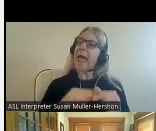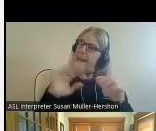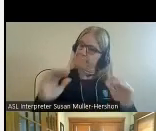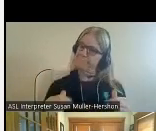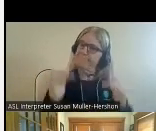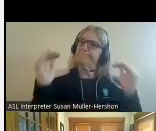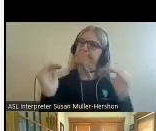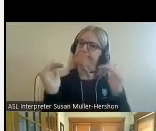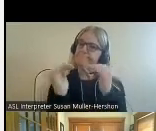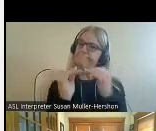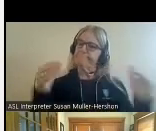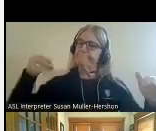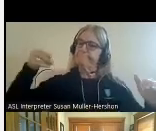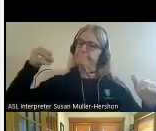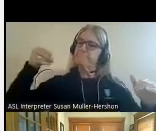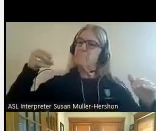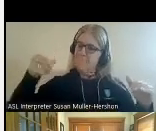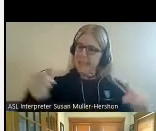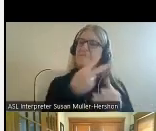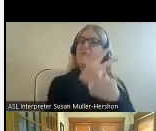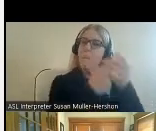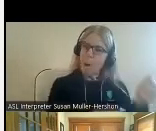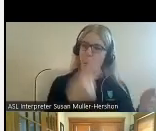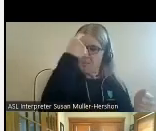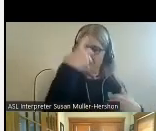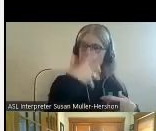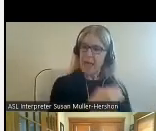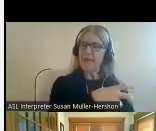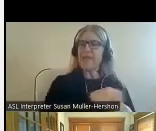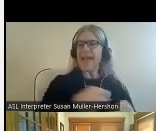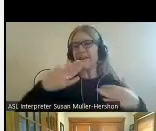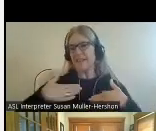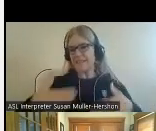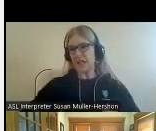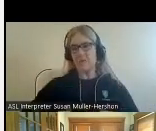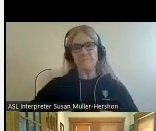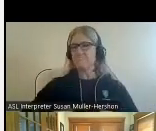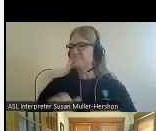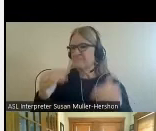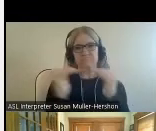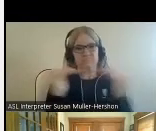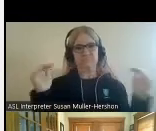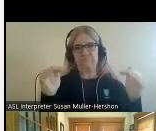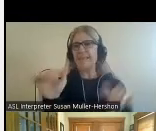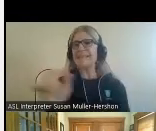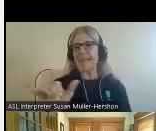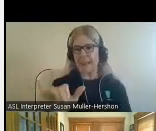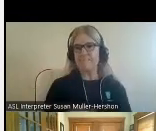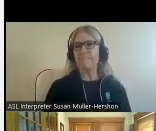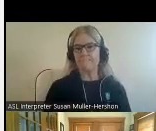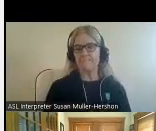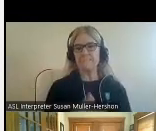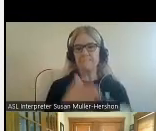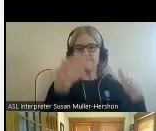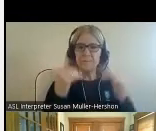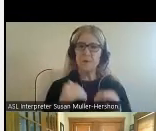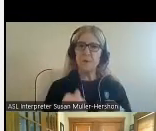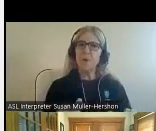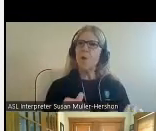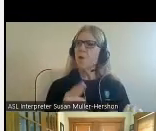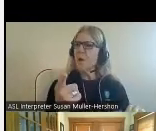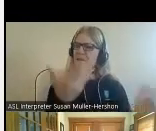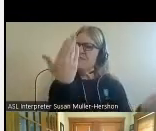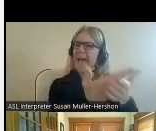services and physical services offered through telehealth. So that's very important. We have a lot of evidence for the feasibility and efficacy of